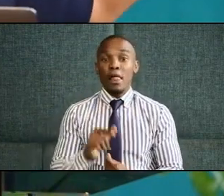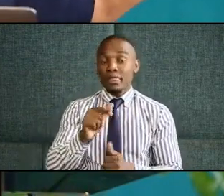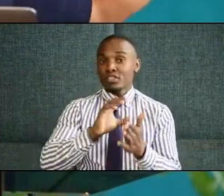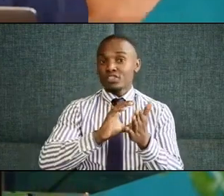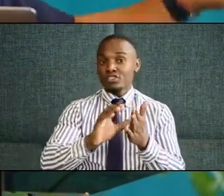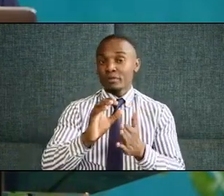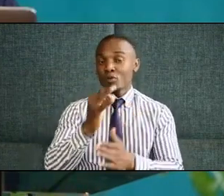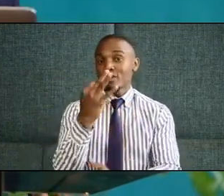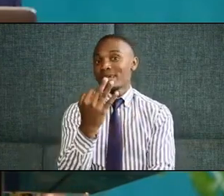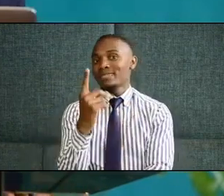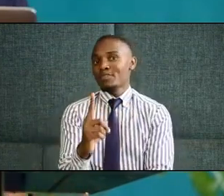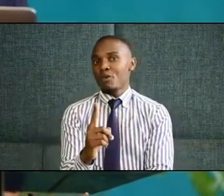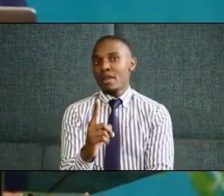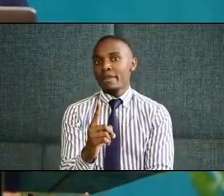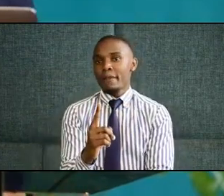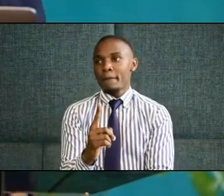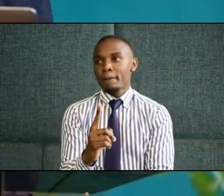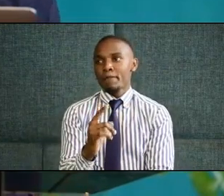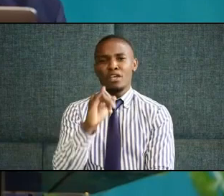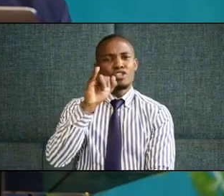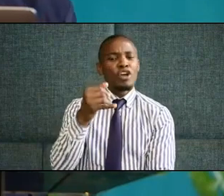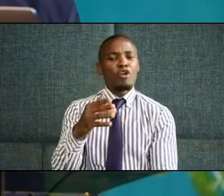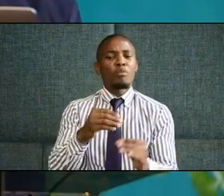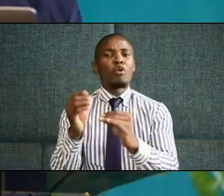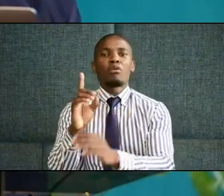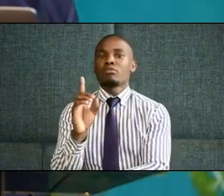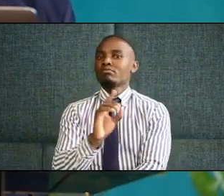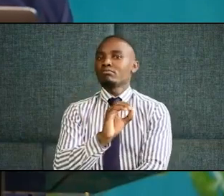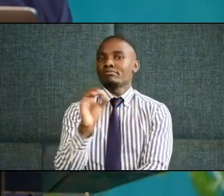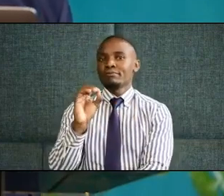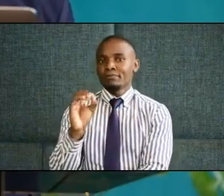chapter 31. Jacob never went.